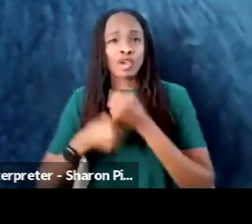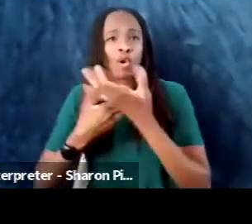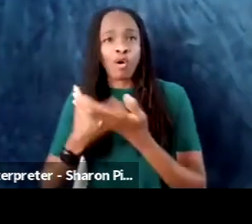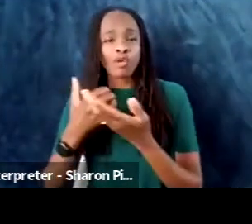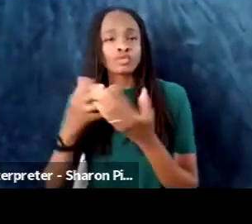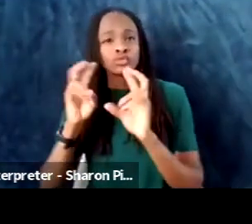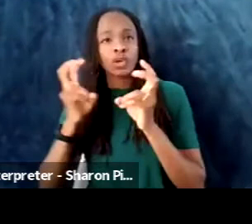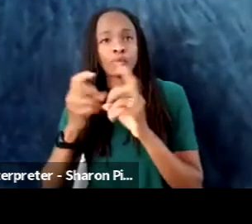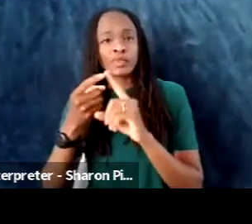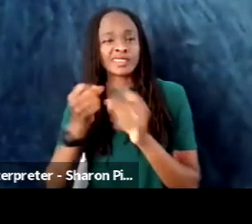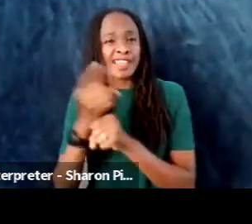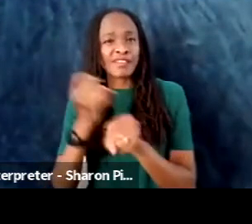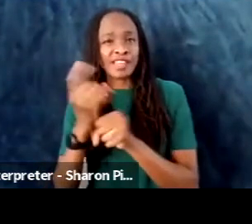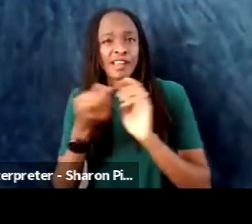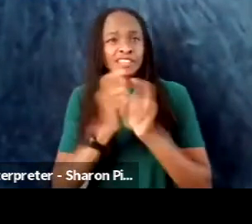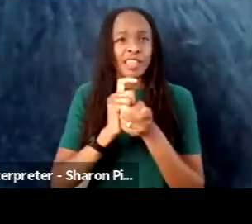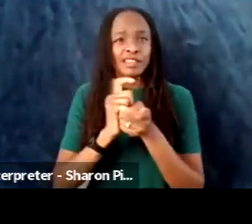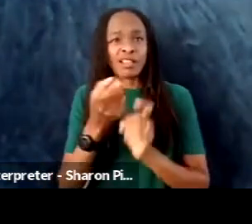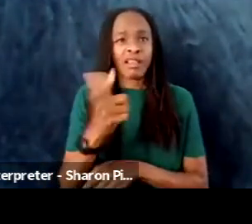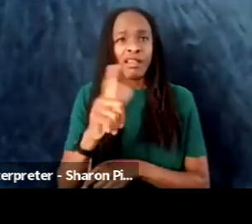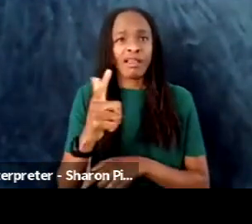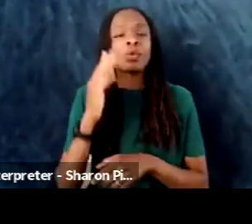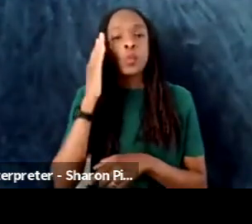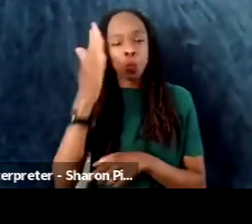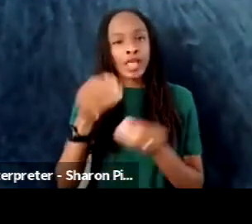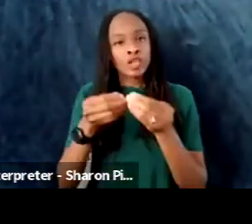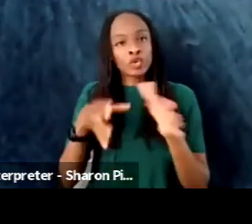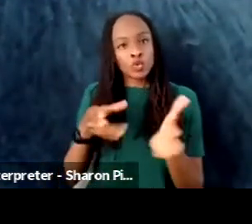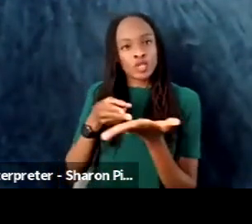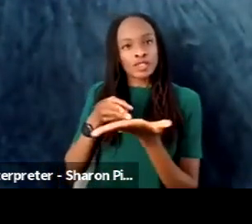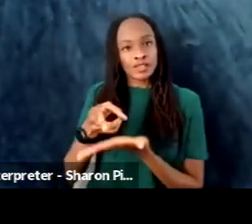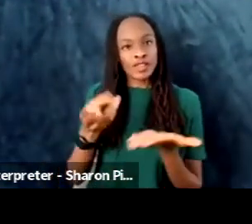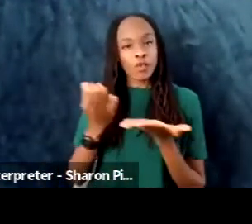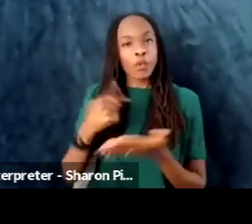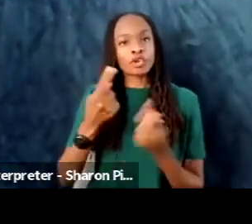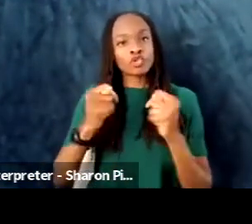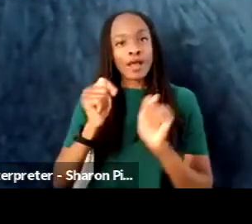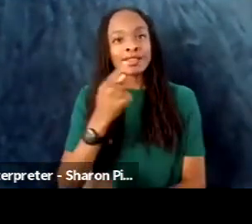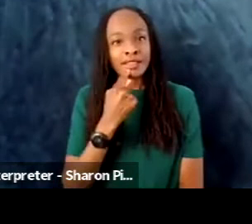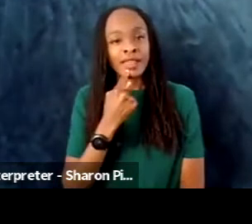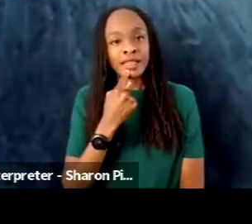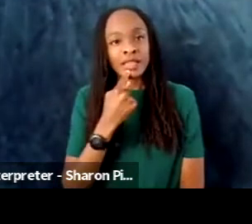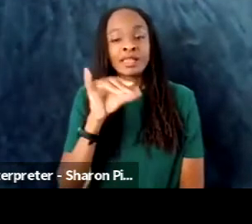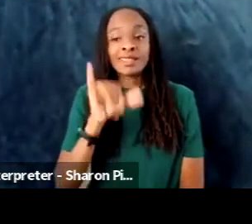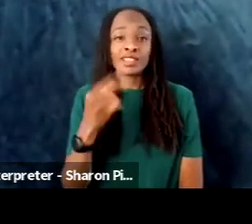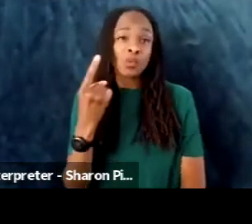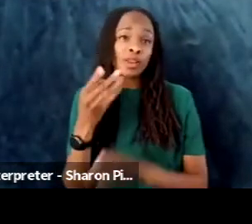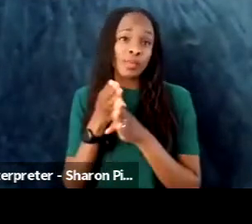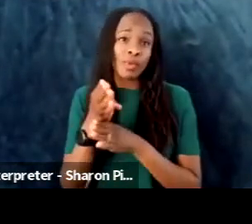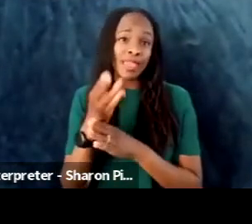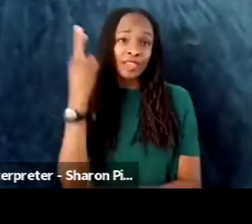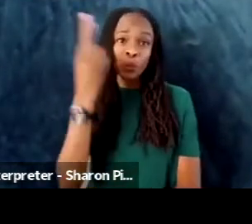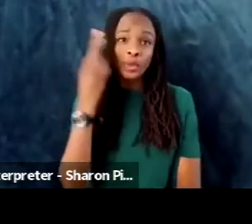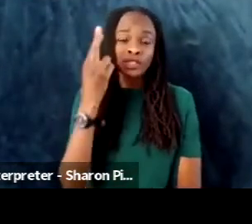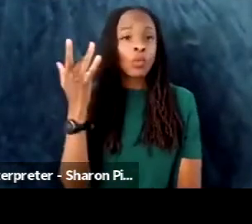will lose the authenticity of what we're trying to say. And that's kind of one of the main reasons why